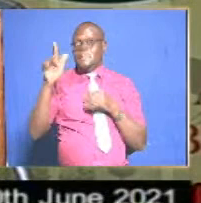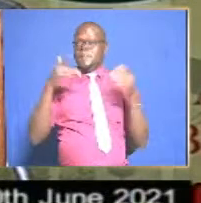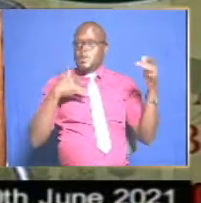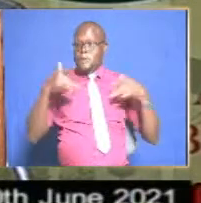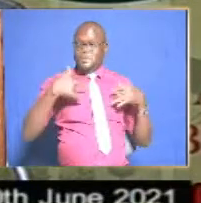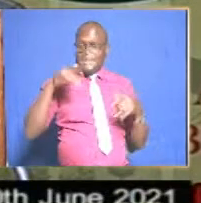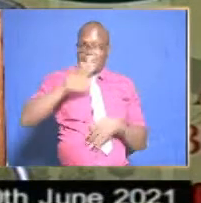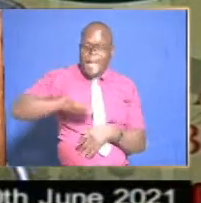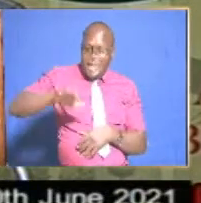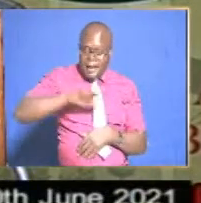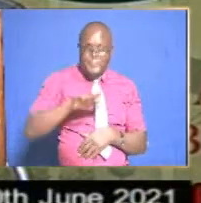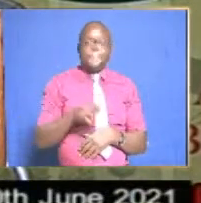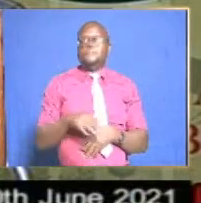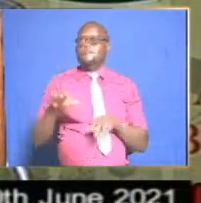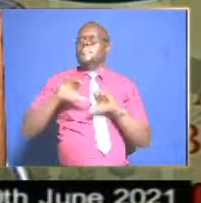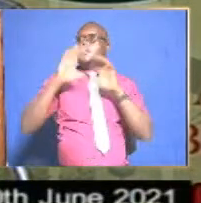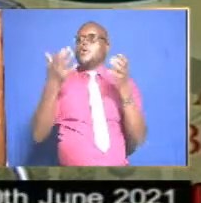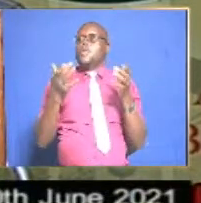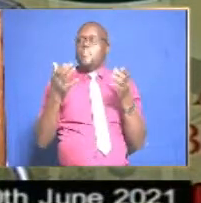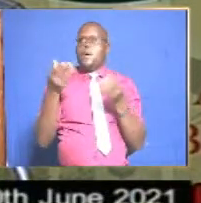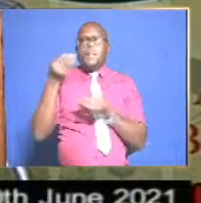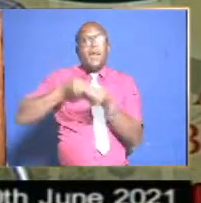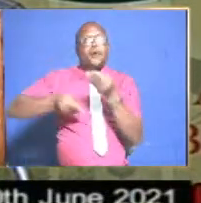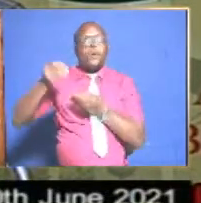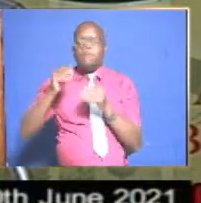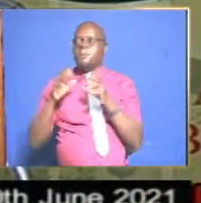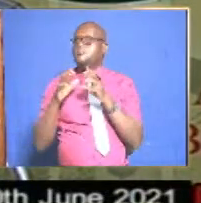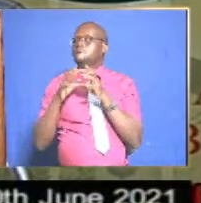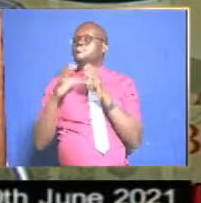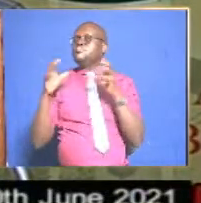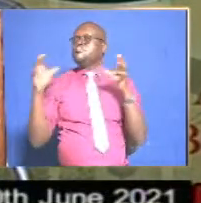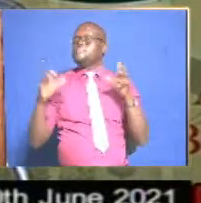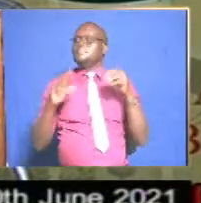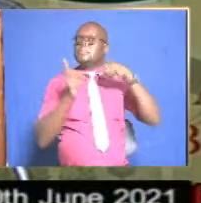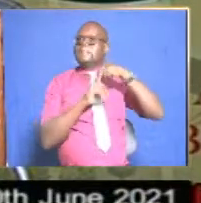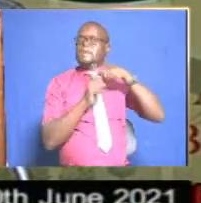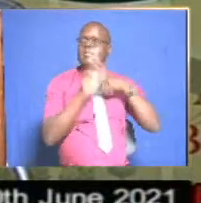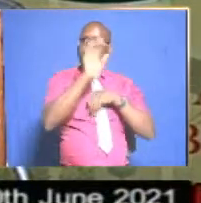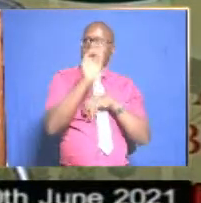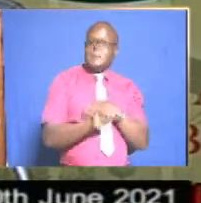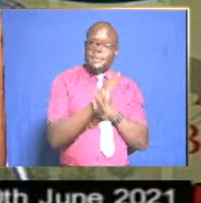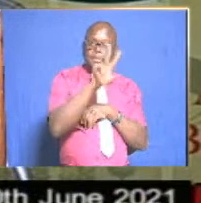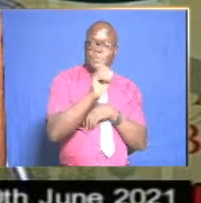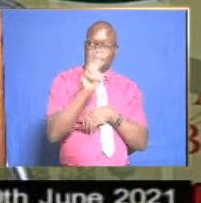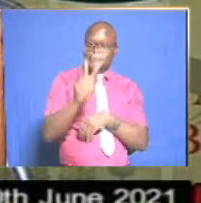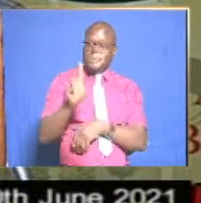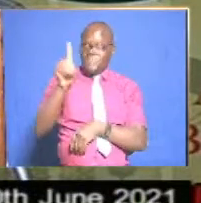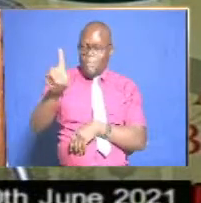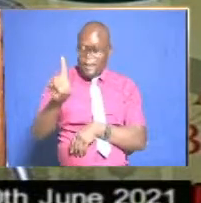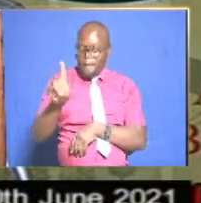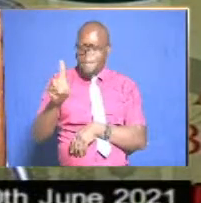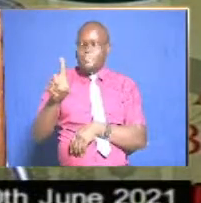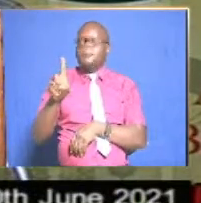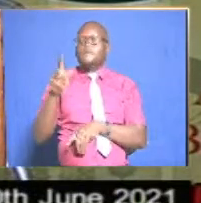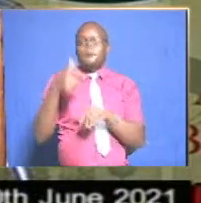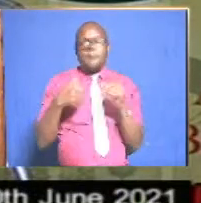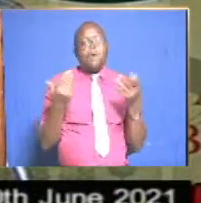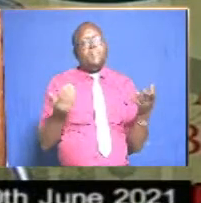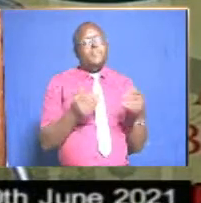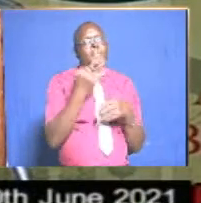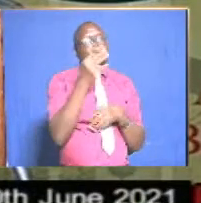Speaker, the global economy is projected to grow by 6% in 2021 from a contraction